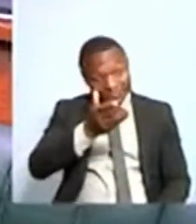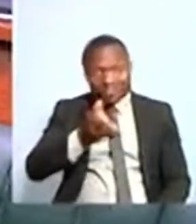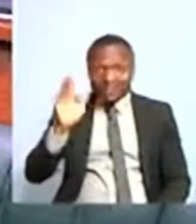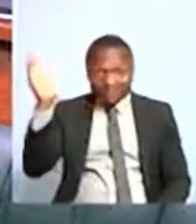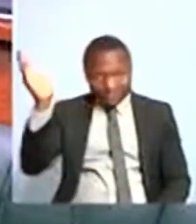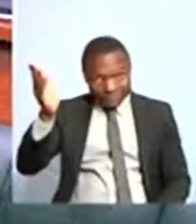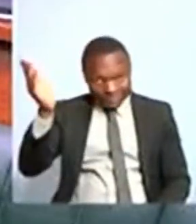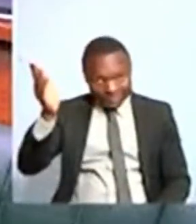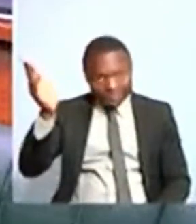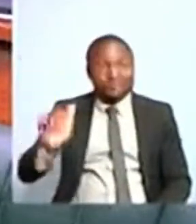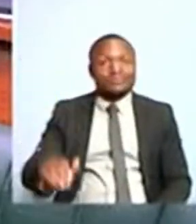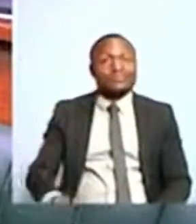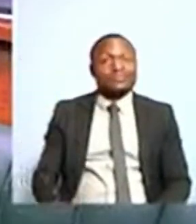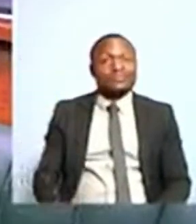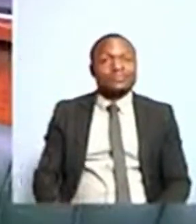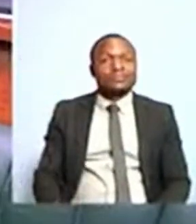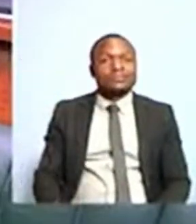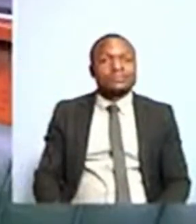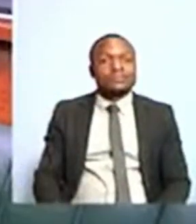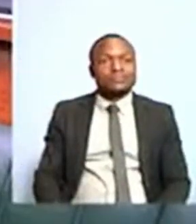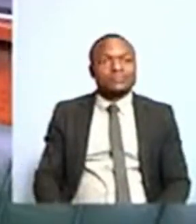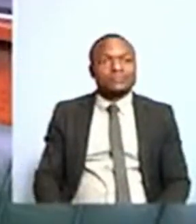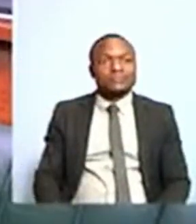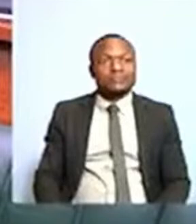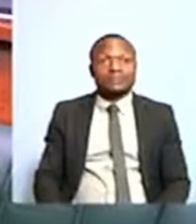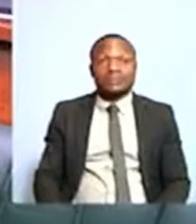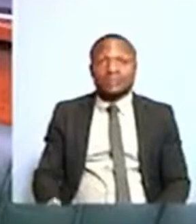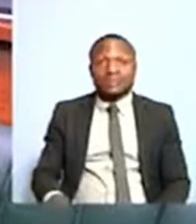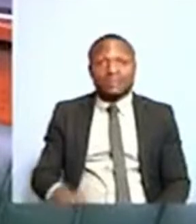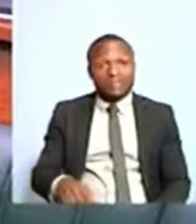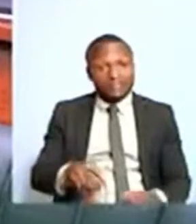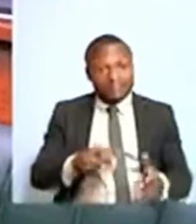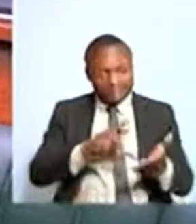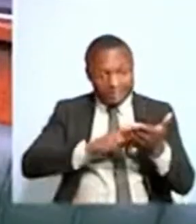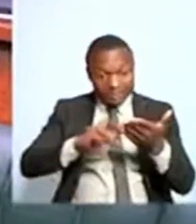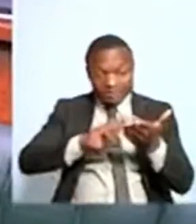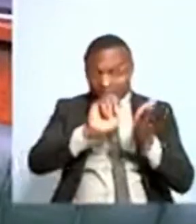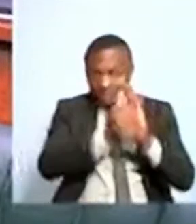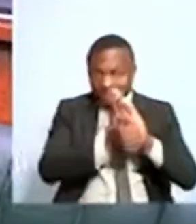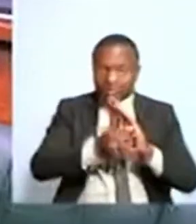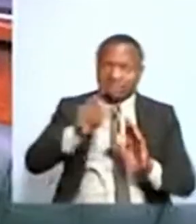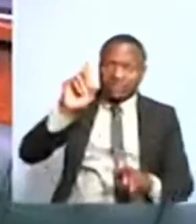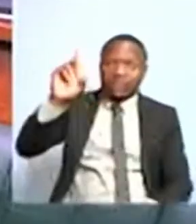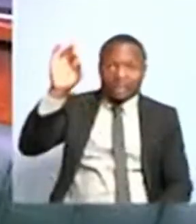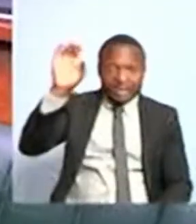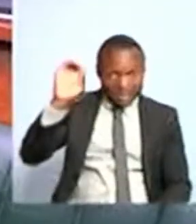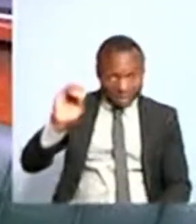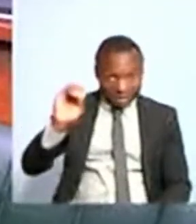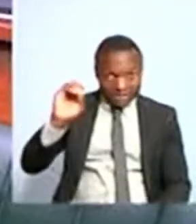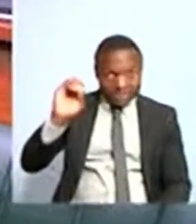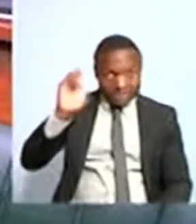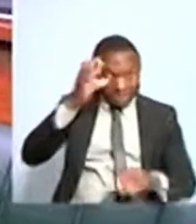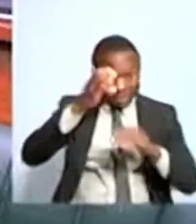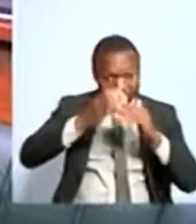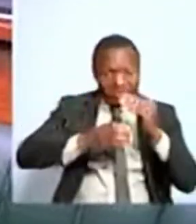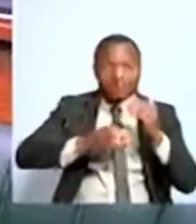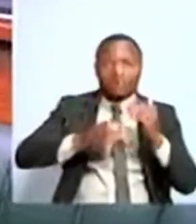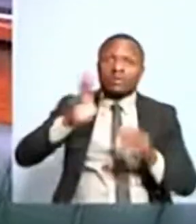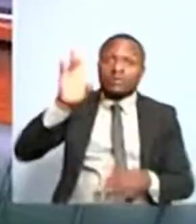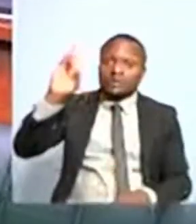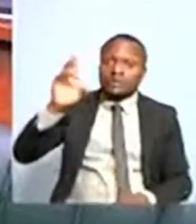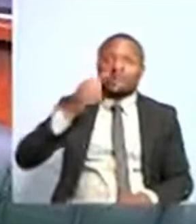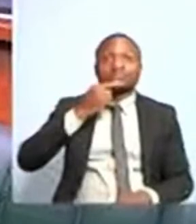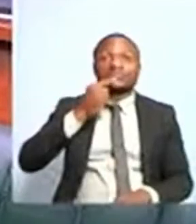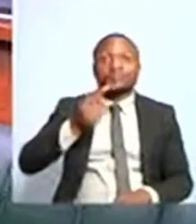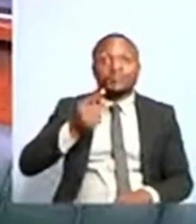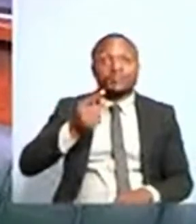debating has just quoted the article. He said 180 clause 7. And he referred to it that